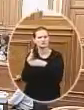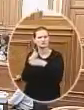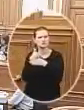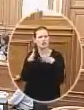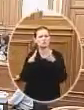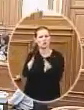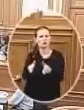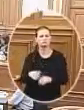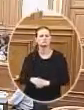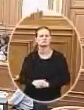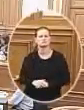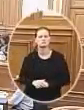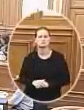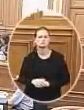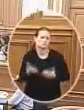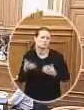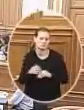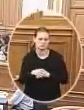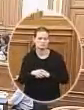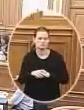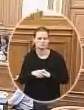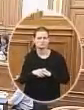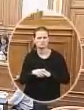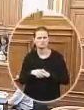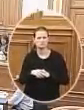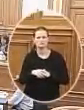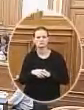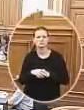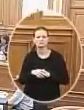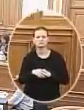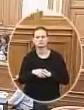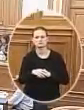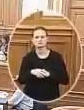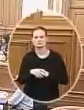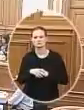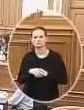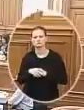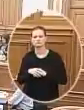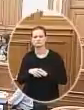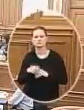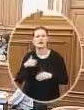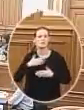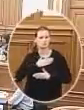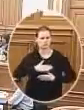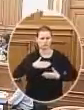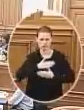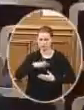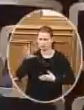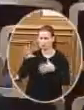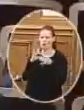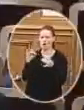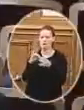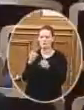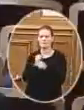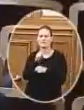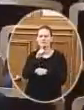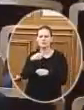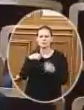road, so to speak? Right, thank you. Peter Albert again, and I appreciate the comment about making sure that we think about the different dynamics